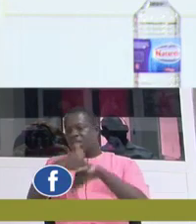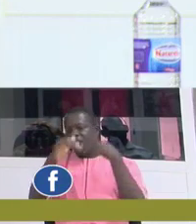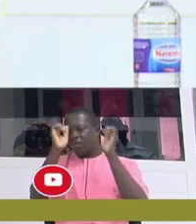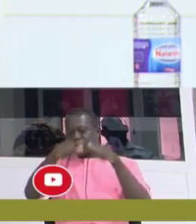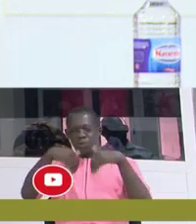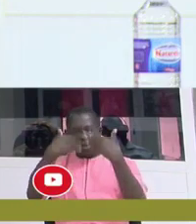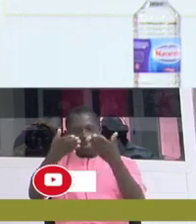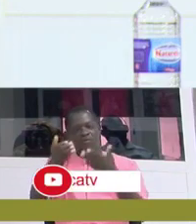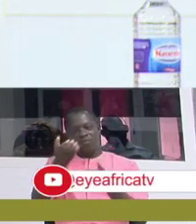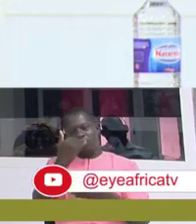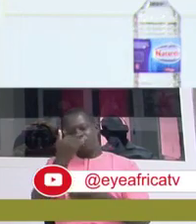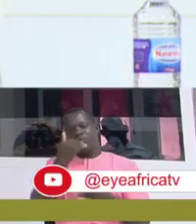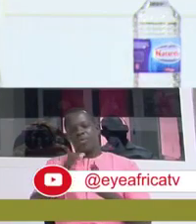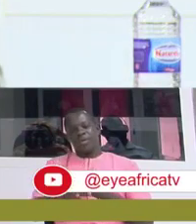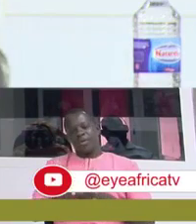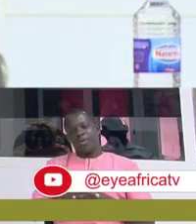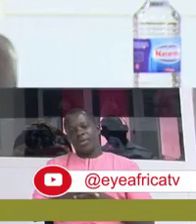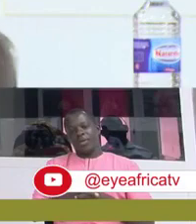you food.